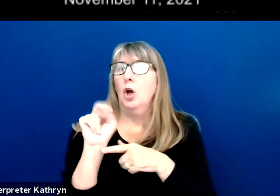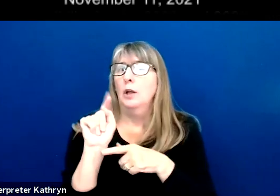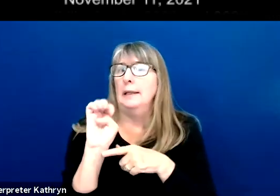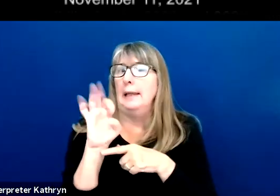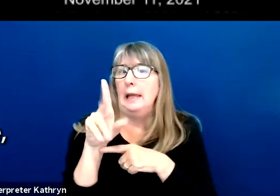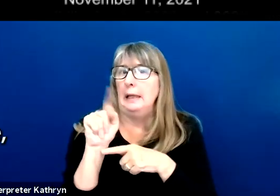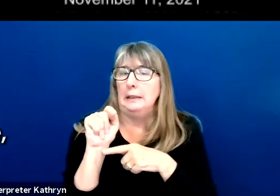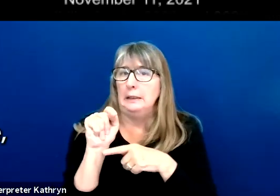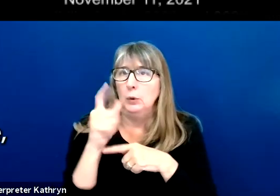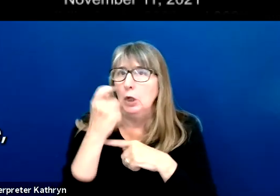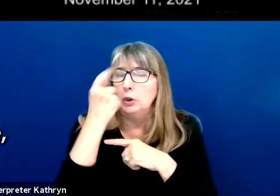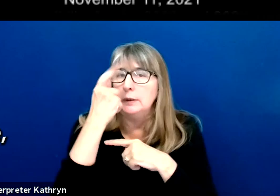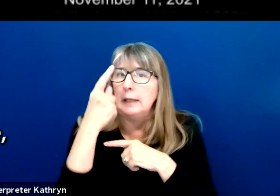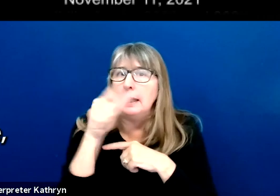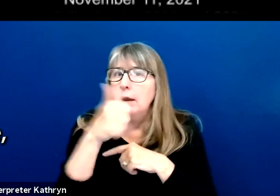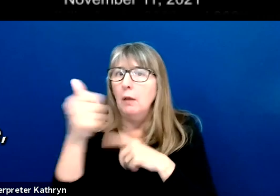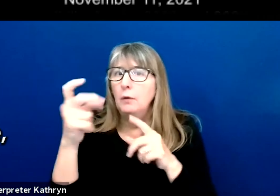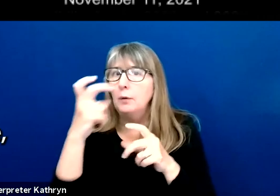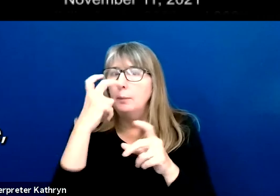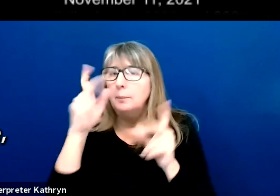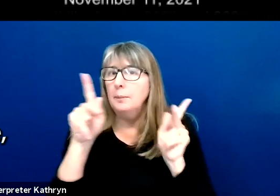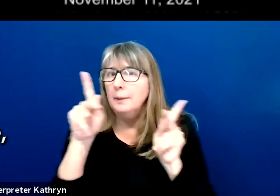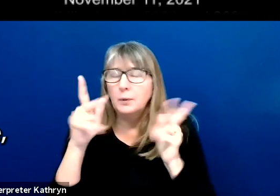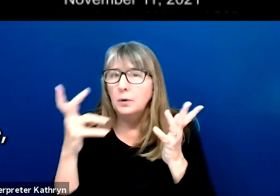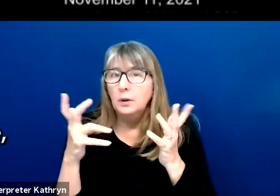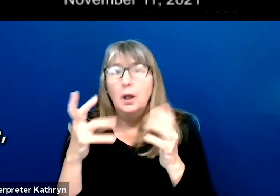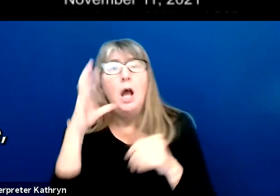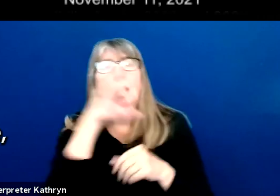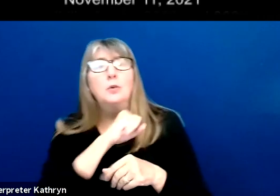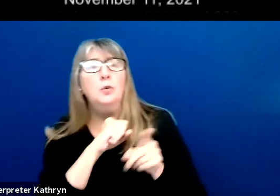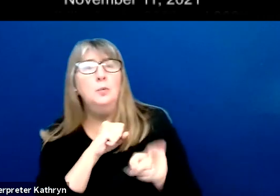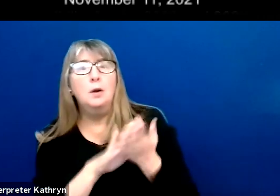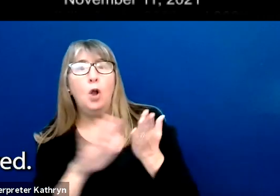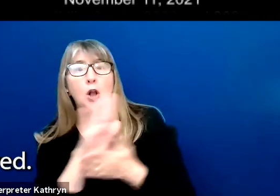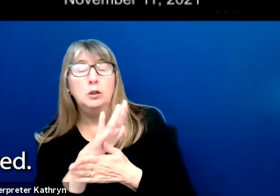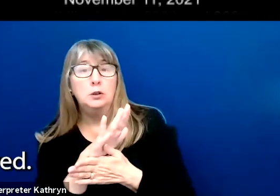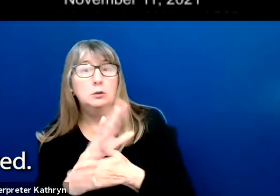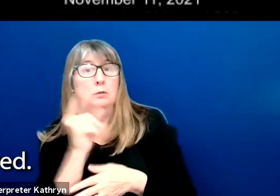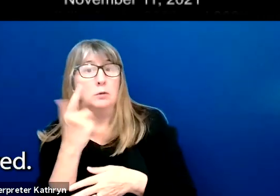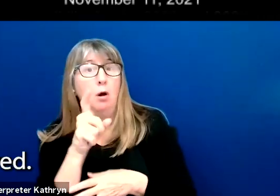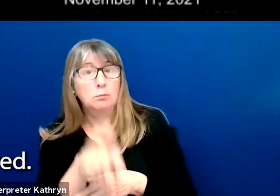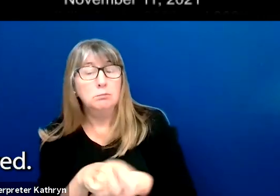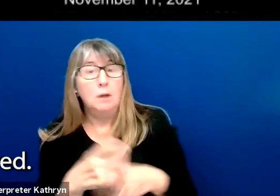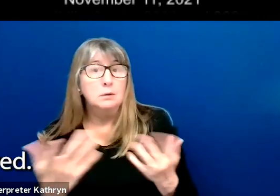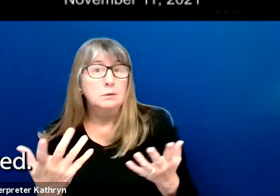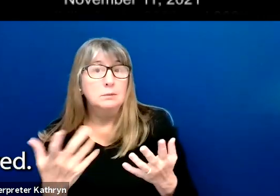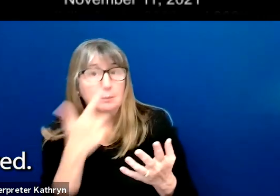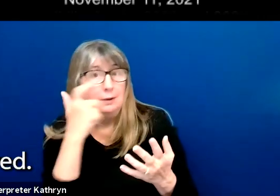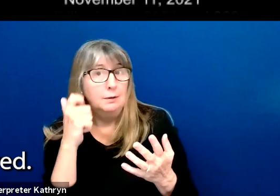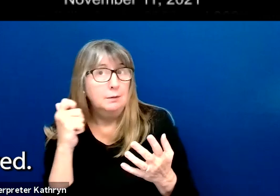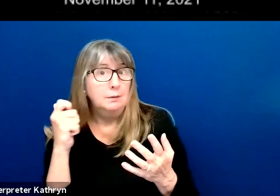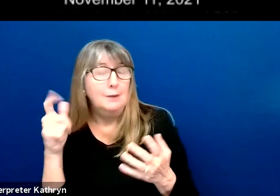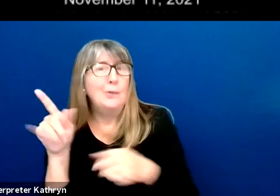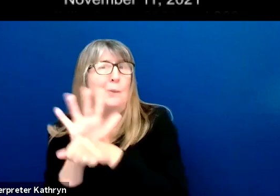blind people. I assumed that when you go to college, you're supposed to get a dog because that's what all the the